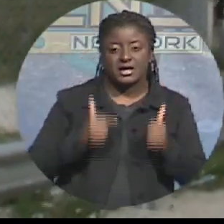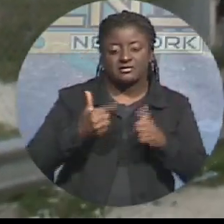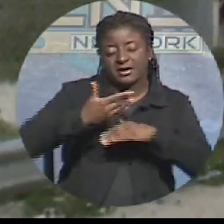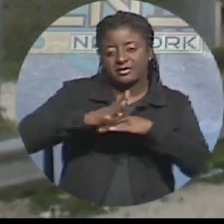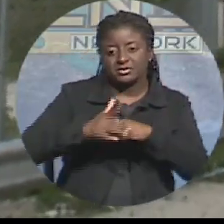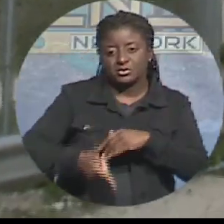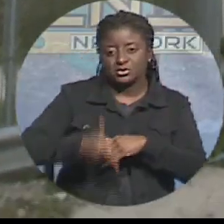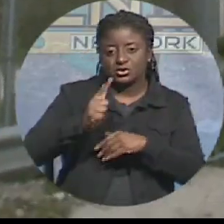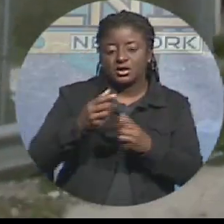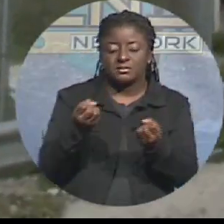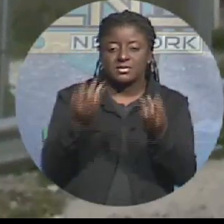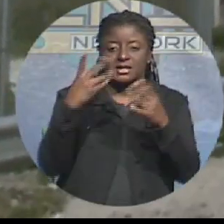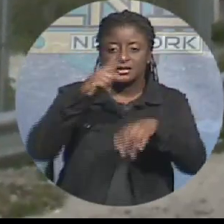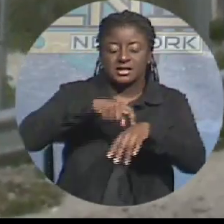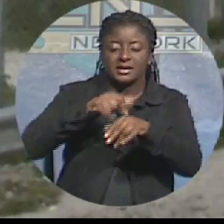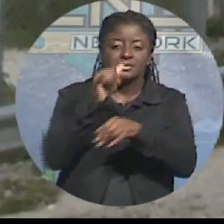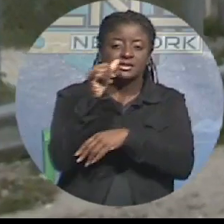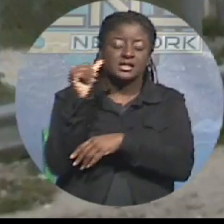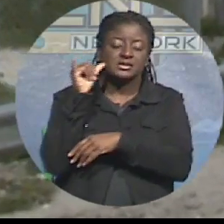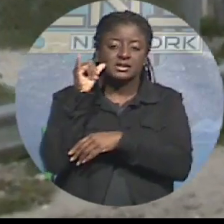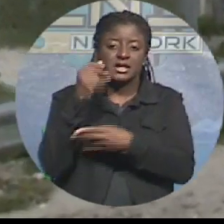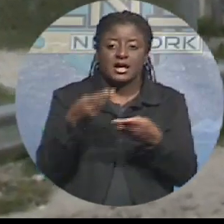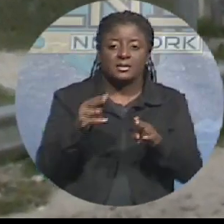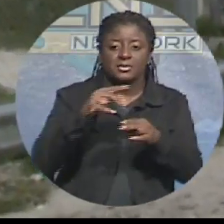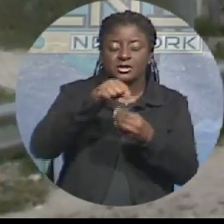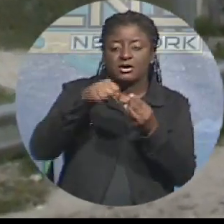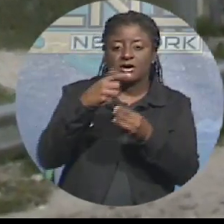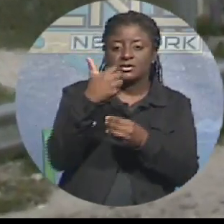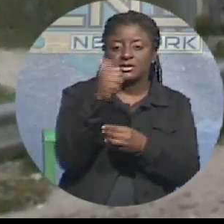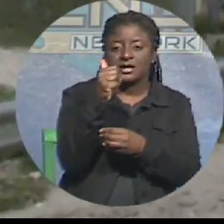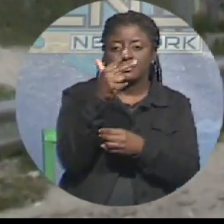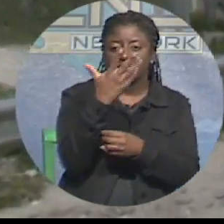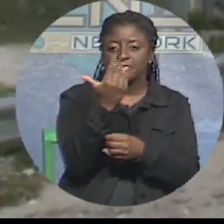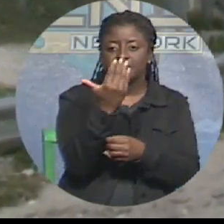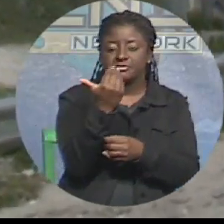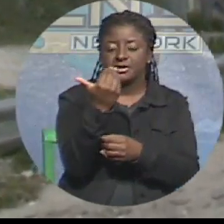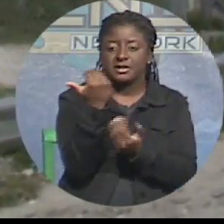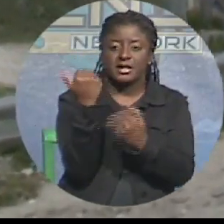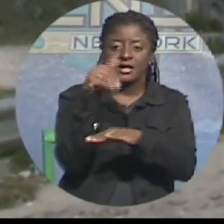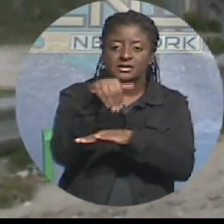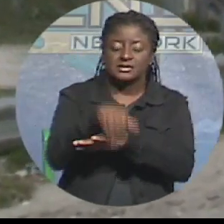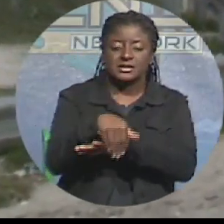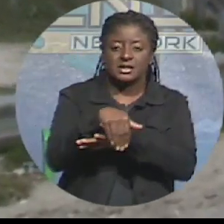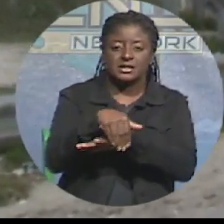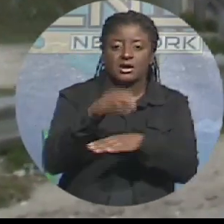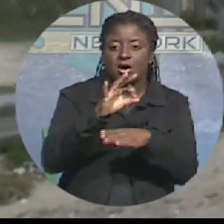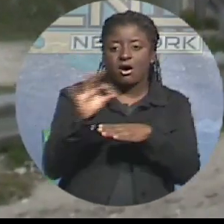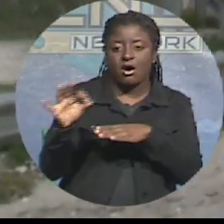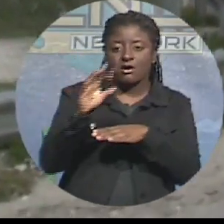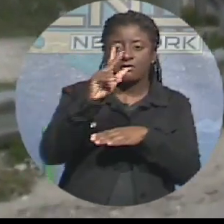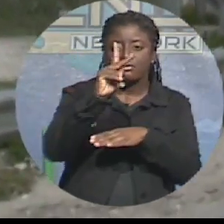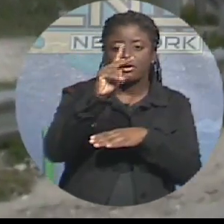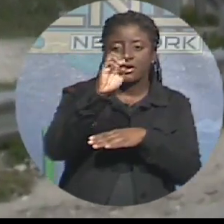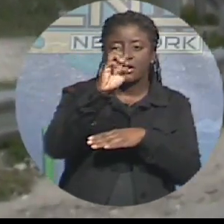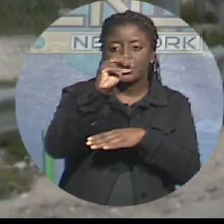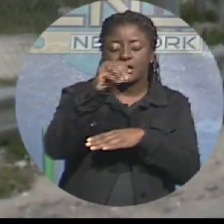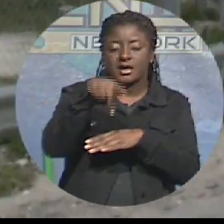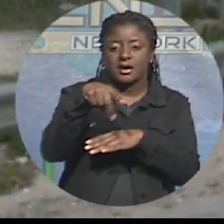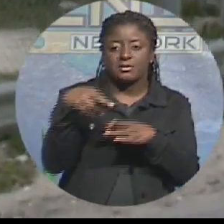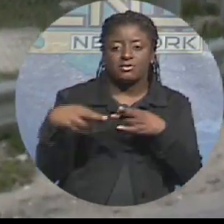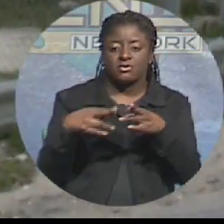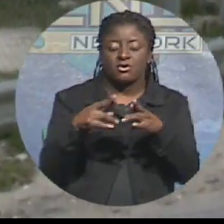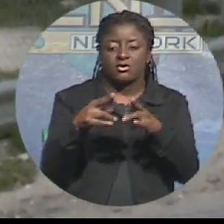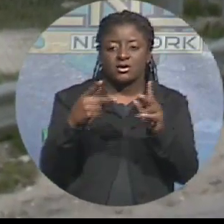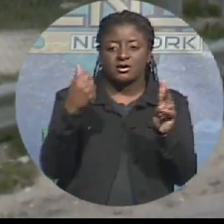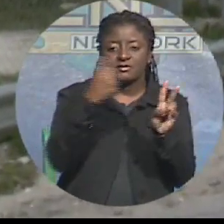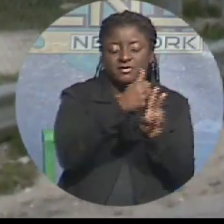times yesterday. Police say the incident happened around 10:15 last night on Sutton Street off Kemp Road. We're told the victim allegedly got